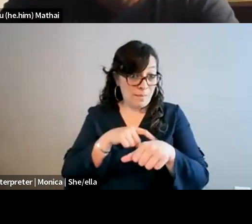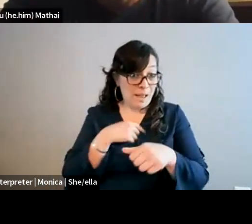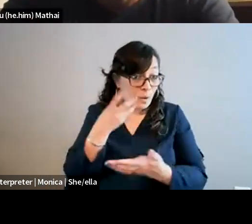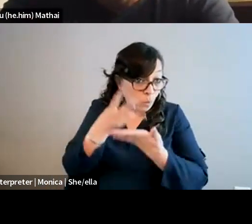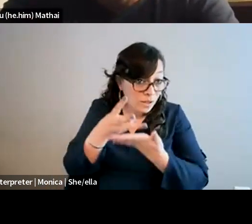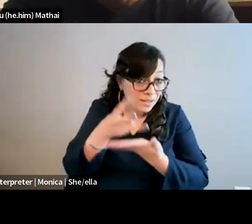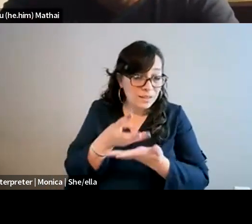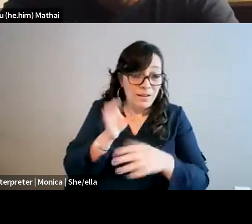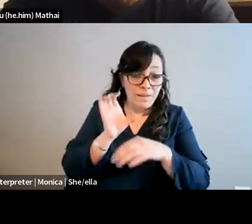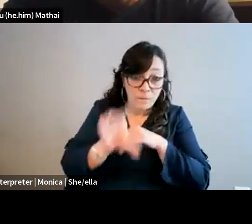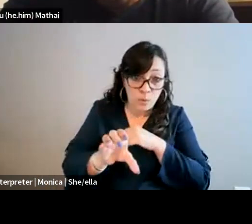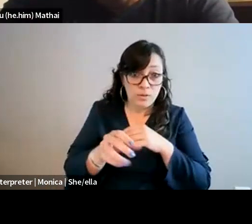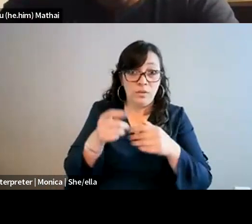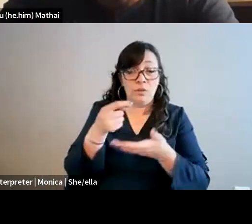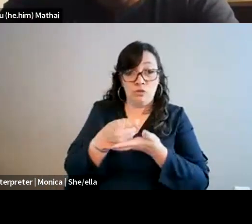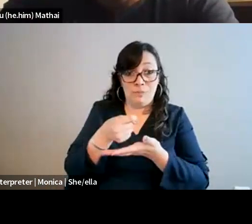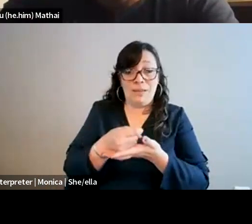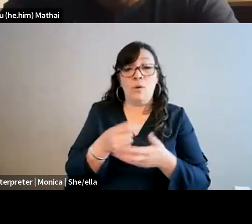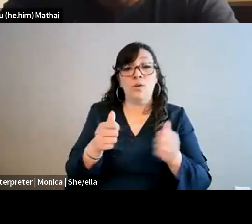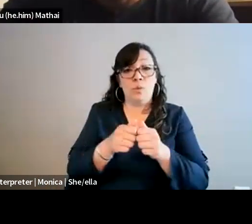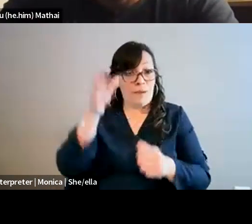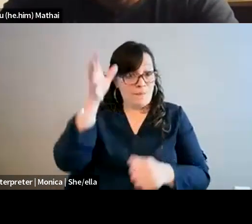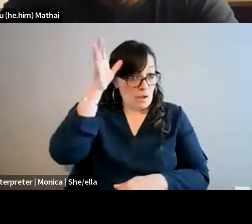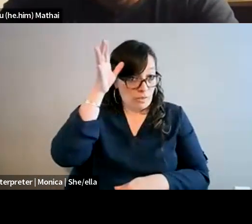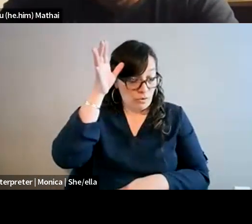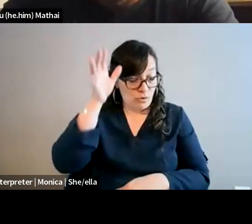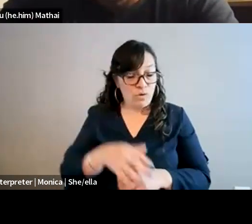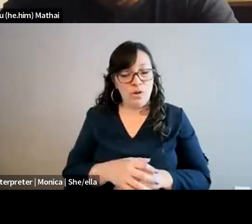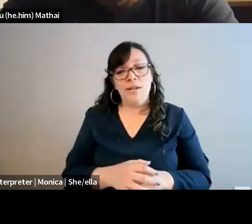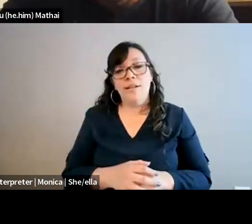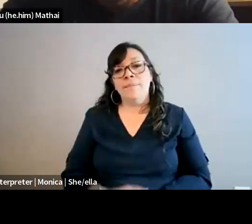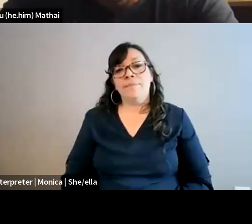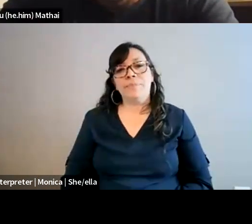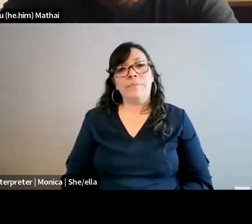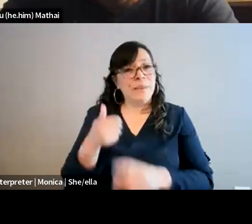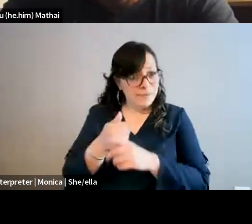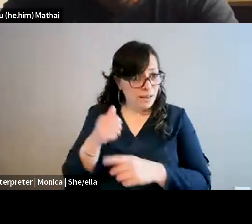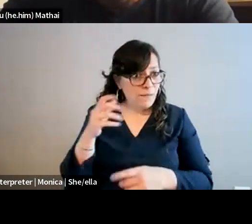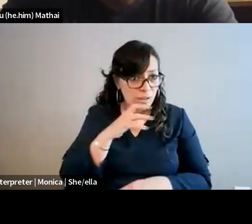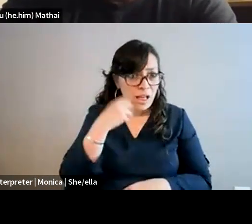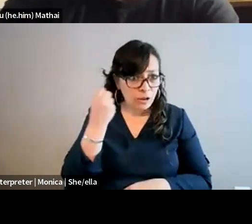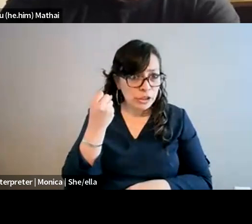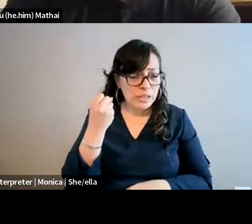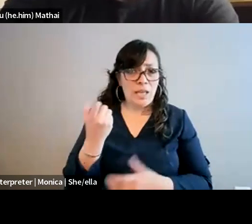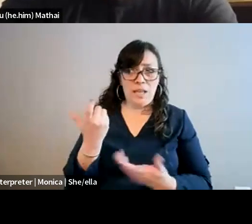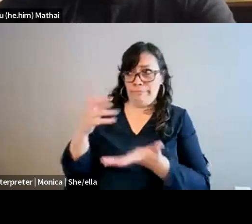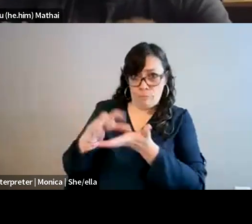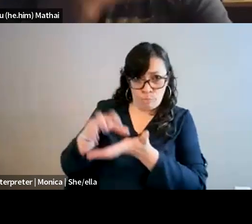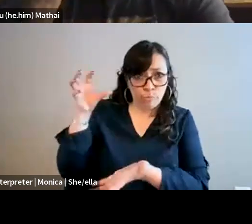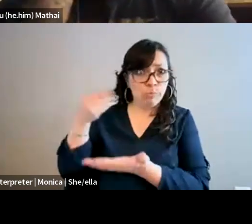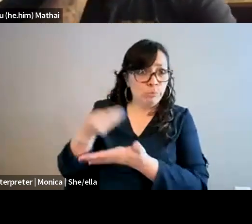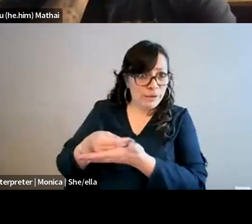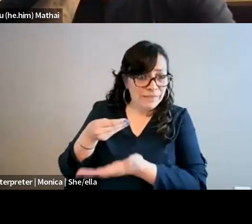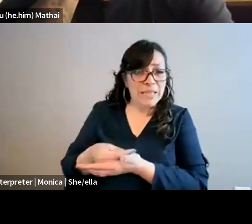forced treatment was with my father. So here was, you know, an elderly, well-to-do, privileged,